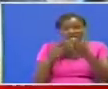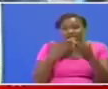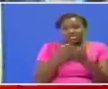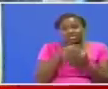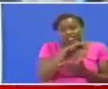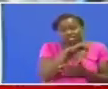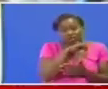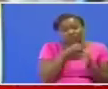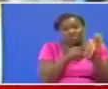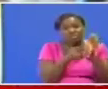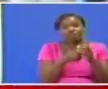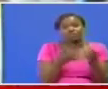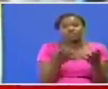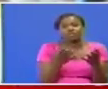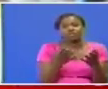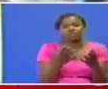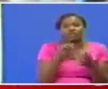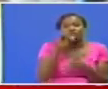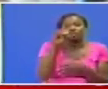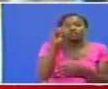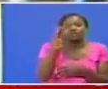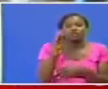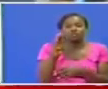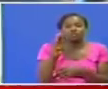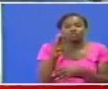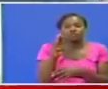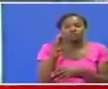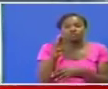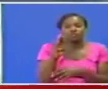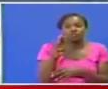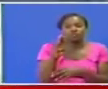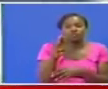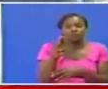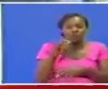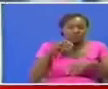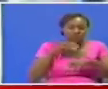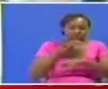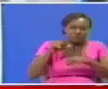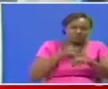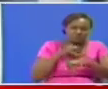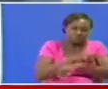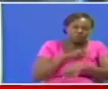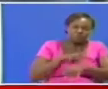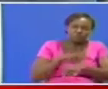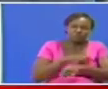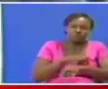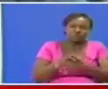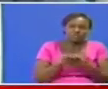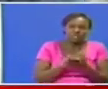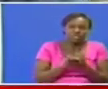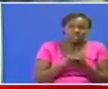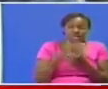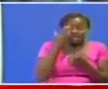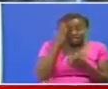example given of Job, in the book of Job. And I'm sure you do know that I hold